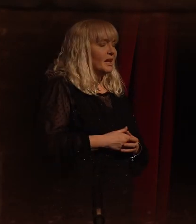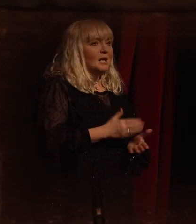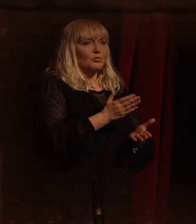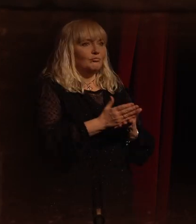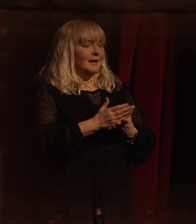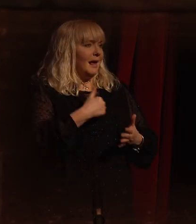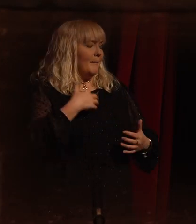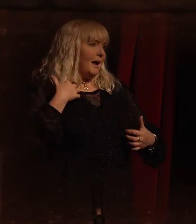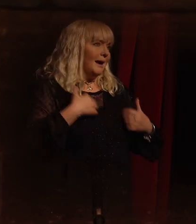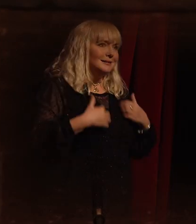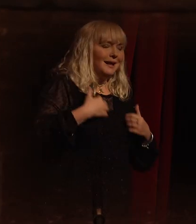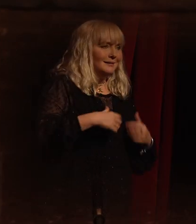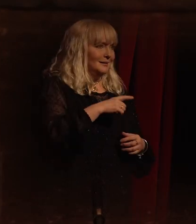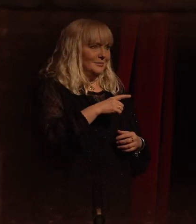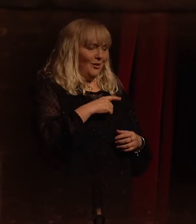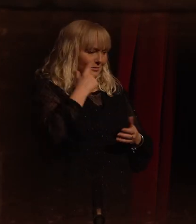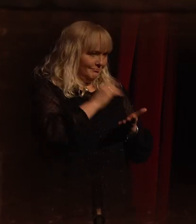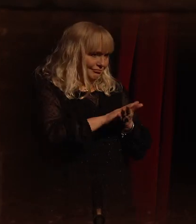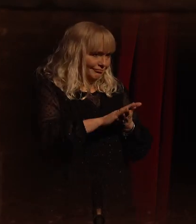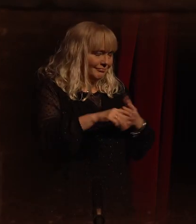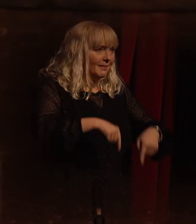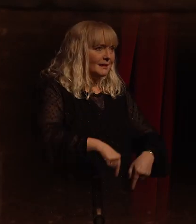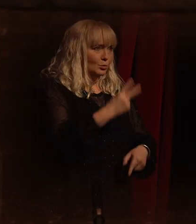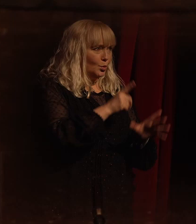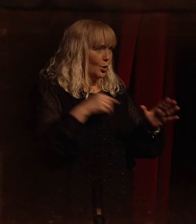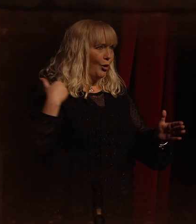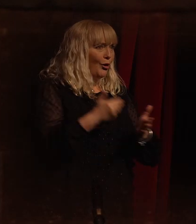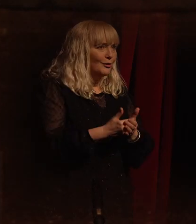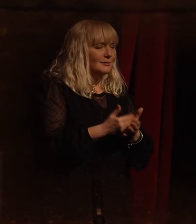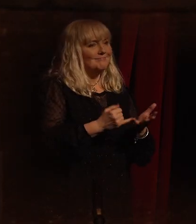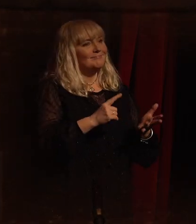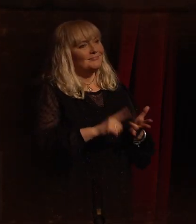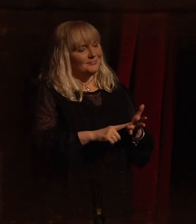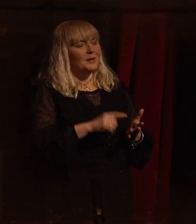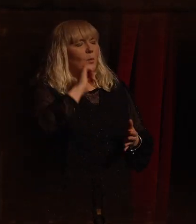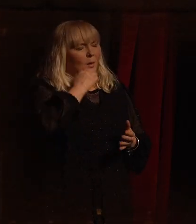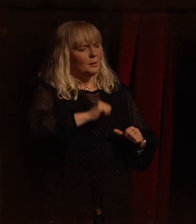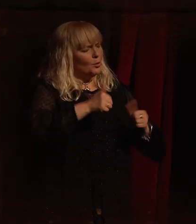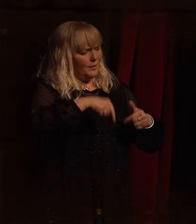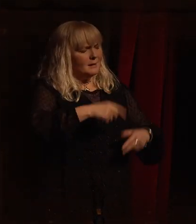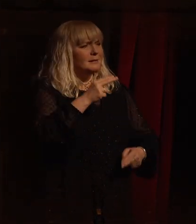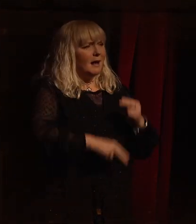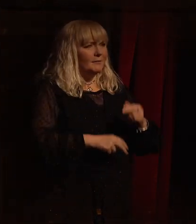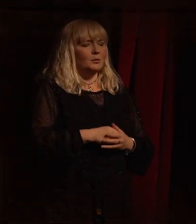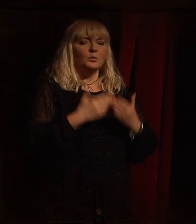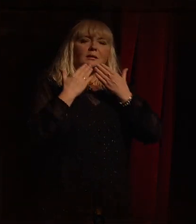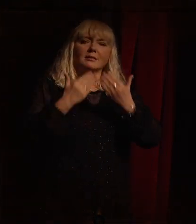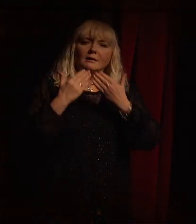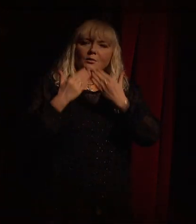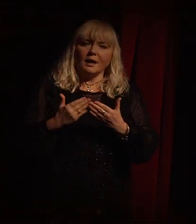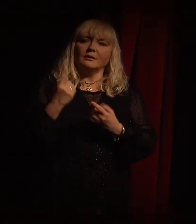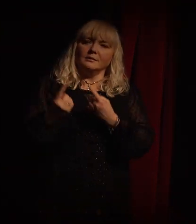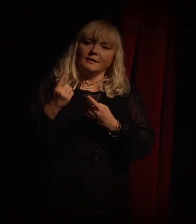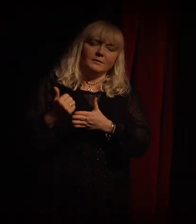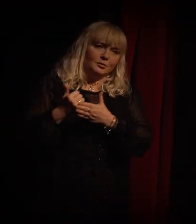2 years. So I think we're going to have a great afternoon. And continue to support us and the forum. Thank you so much indeed. Thank you.